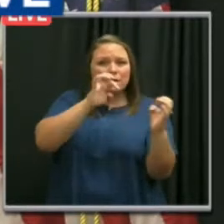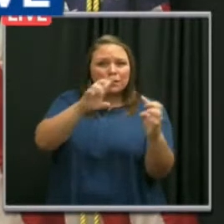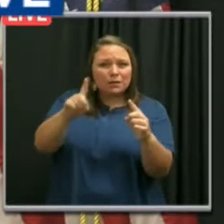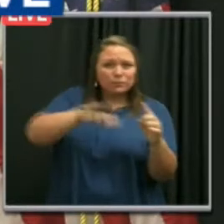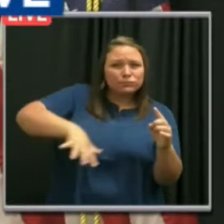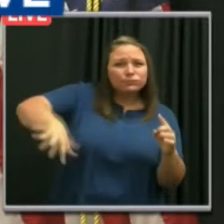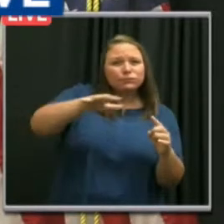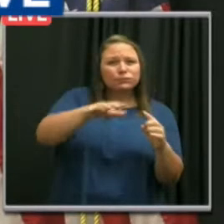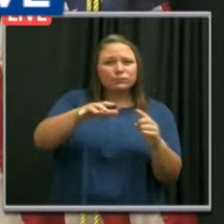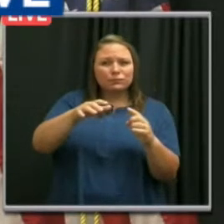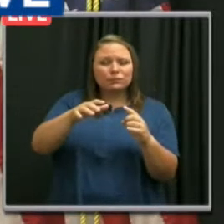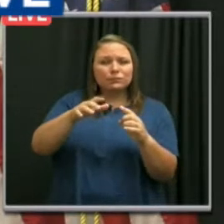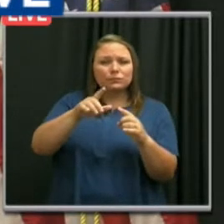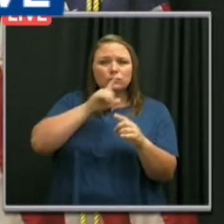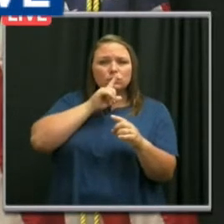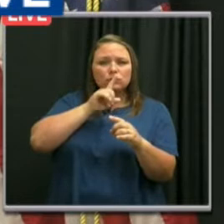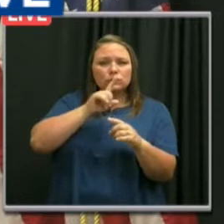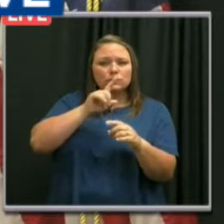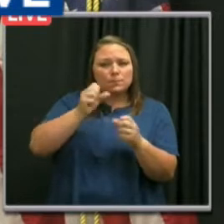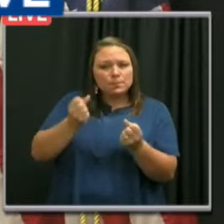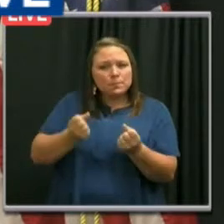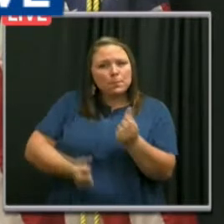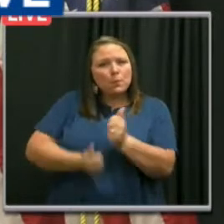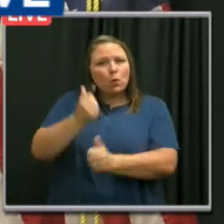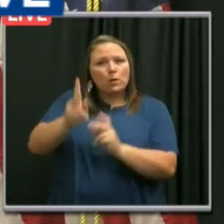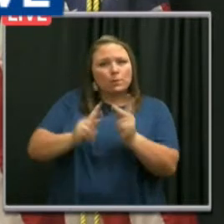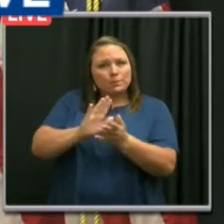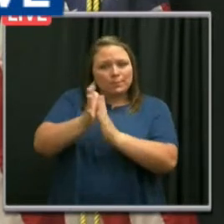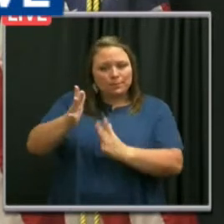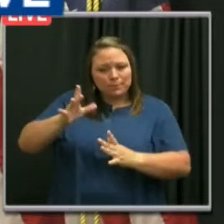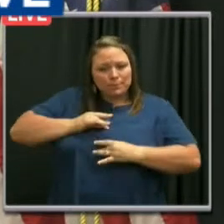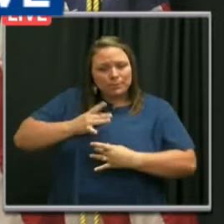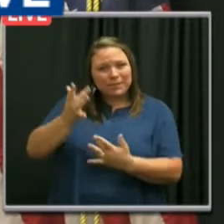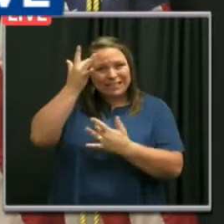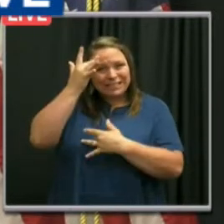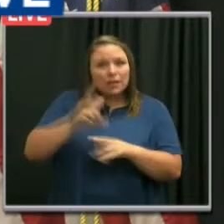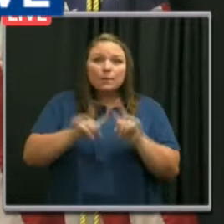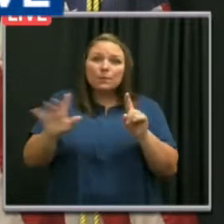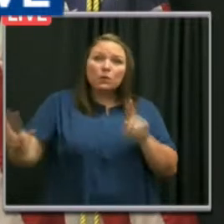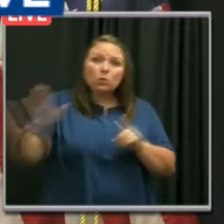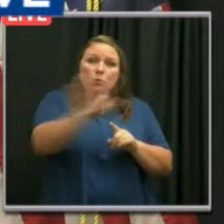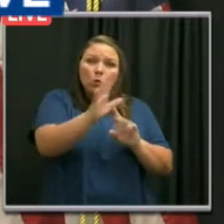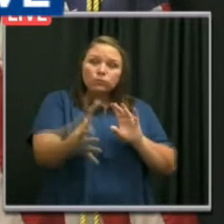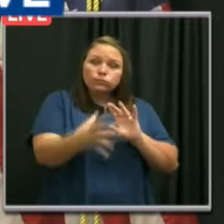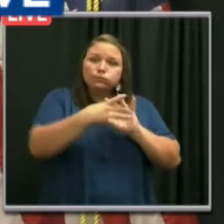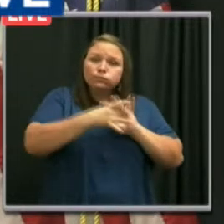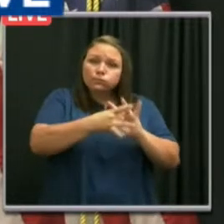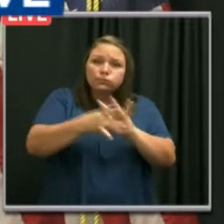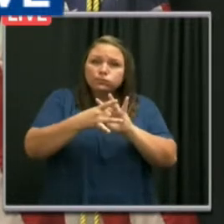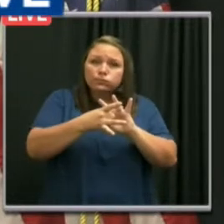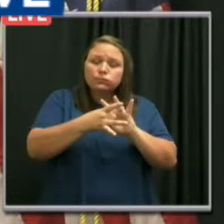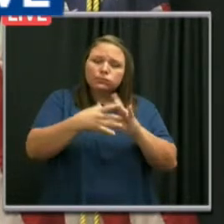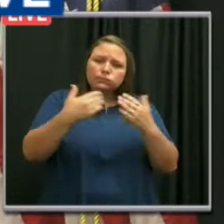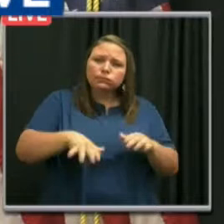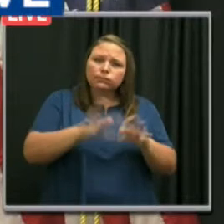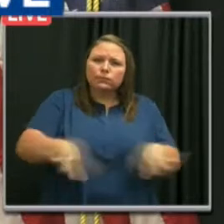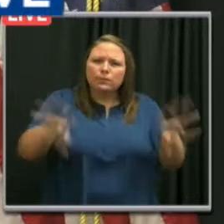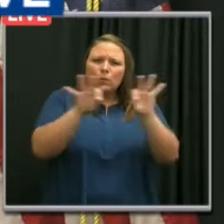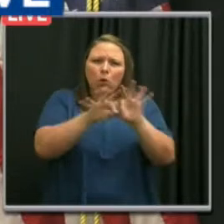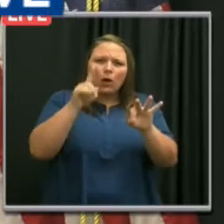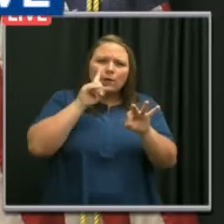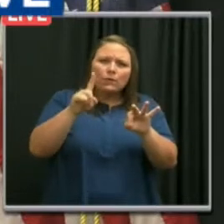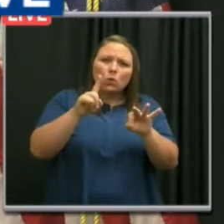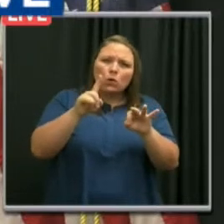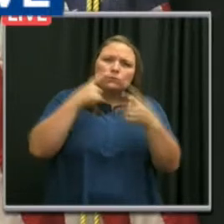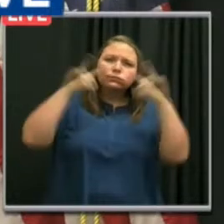area hotspots. But your full participation and cooperation is essential to keeping us moving forward.